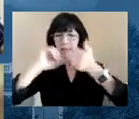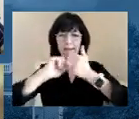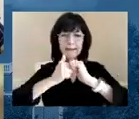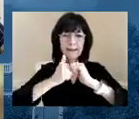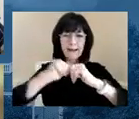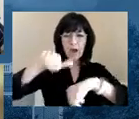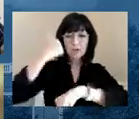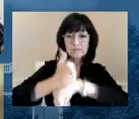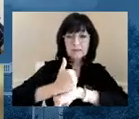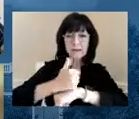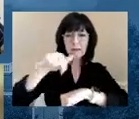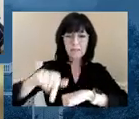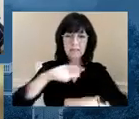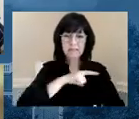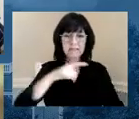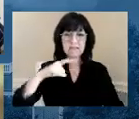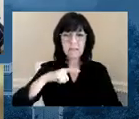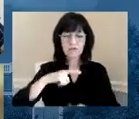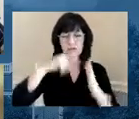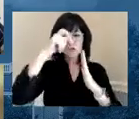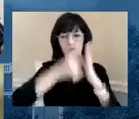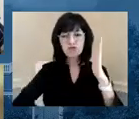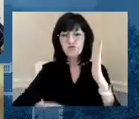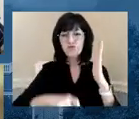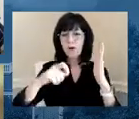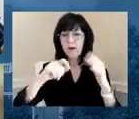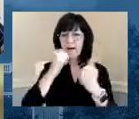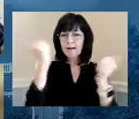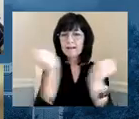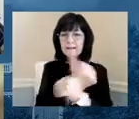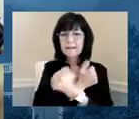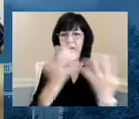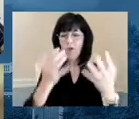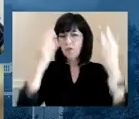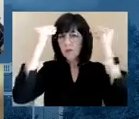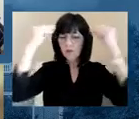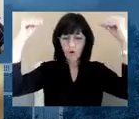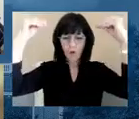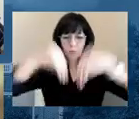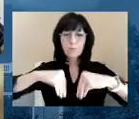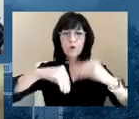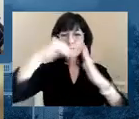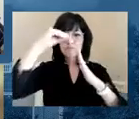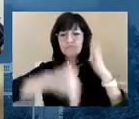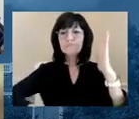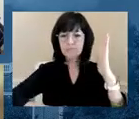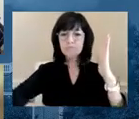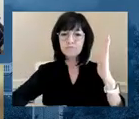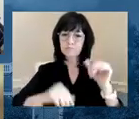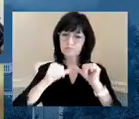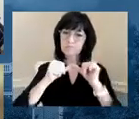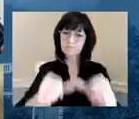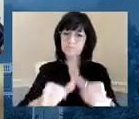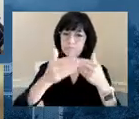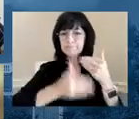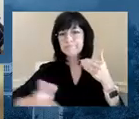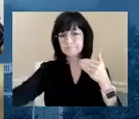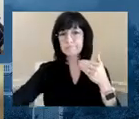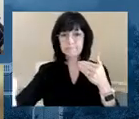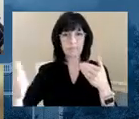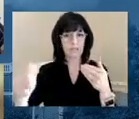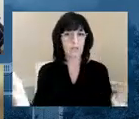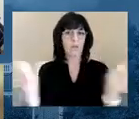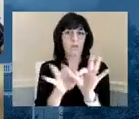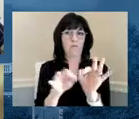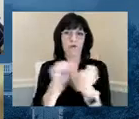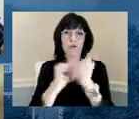this legislation. So again, thank you, Governor, very much for making this important change in Delaware's law. We appreciate